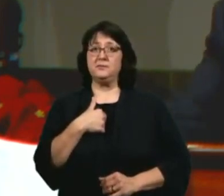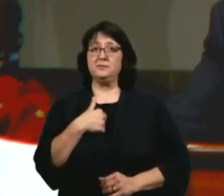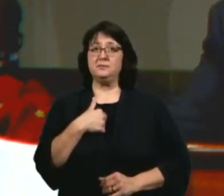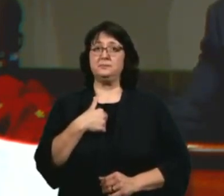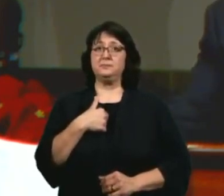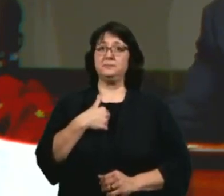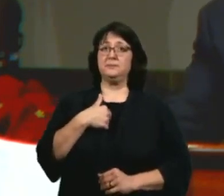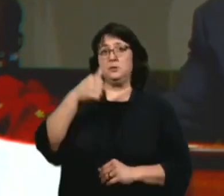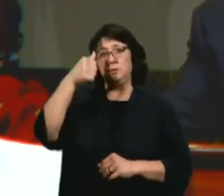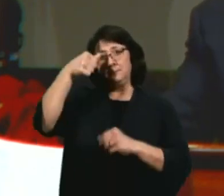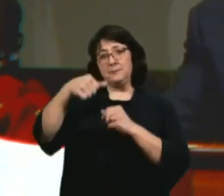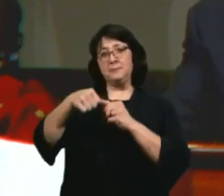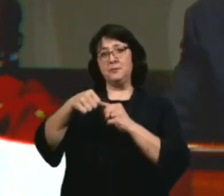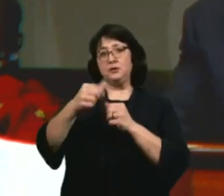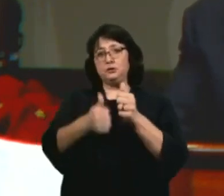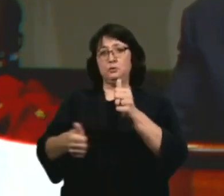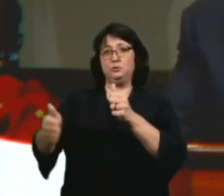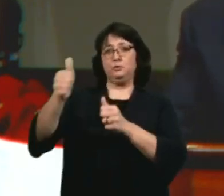Court